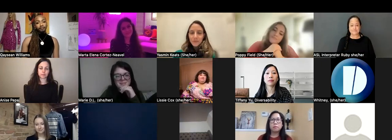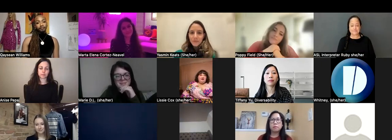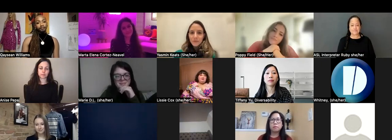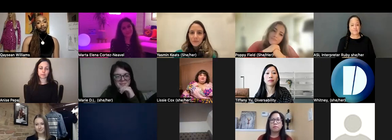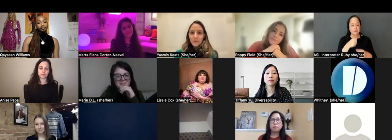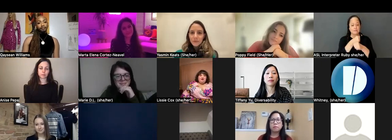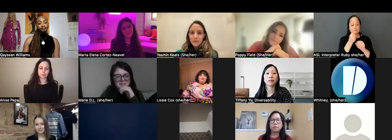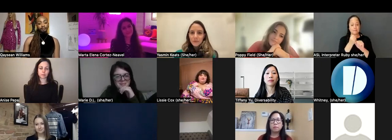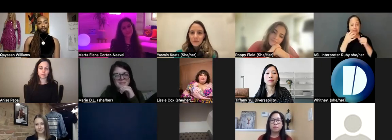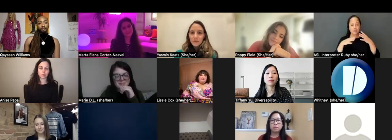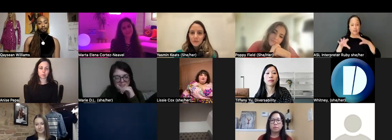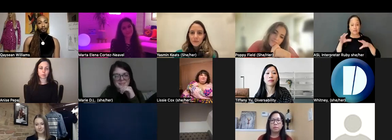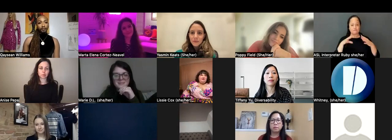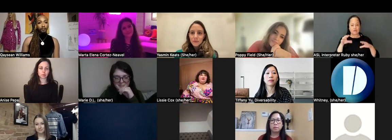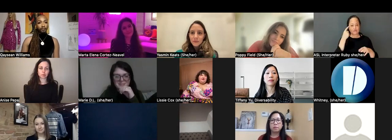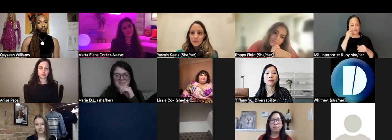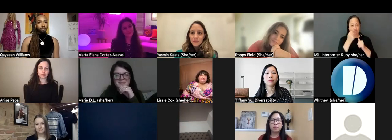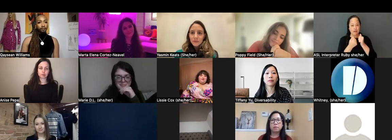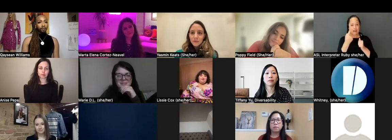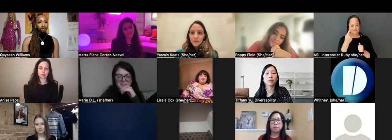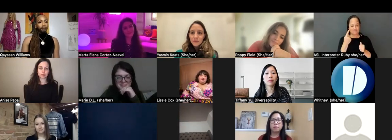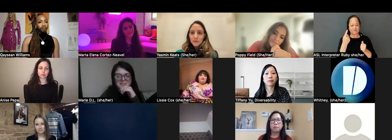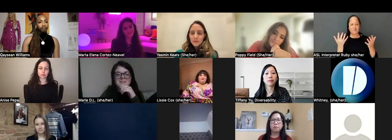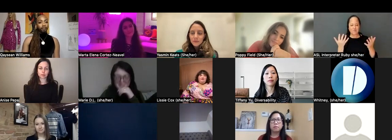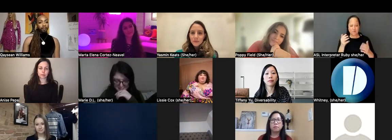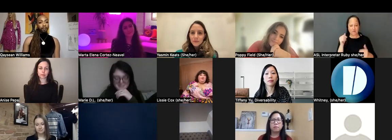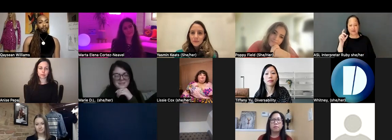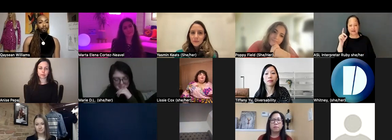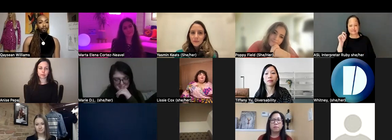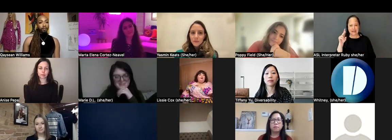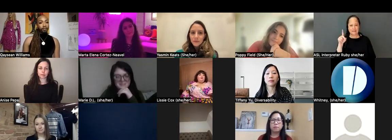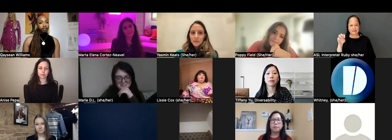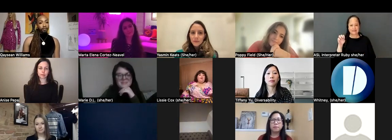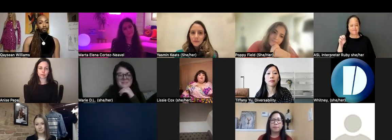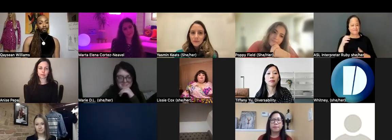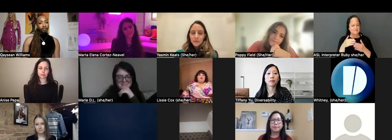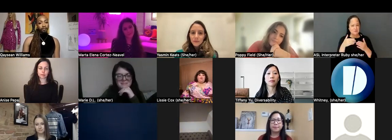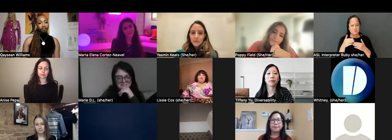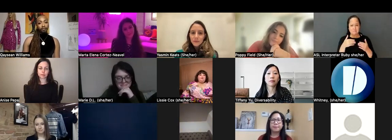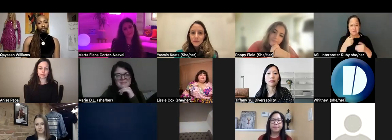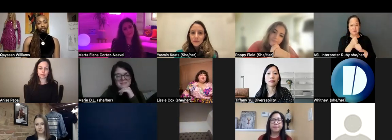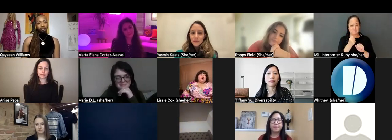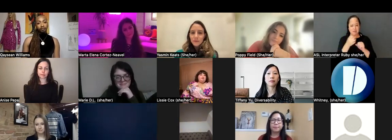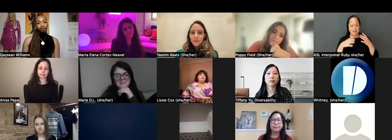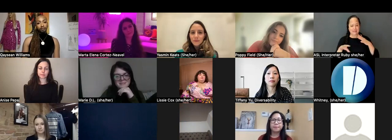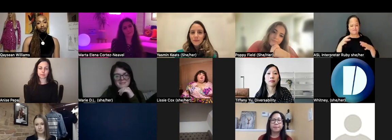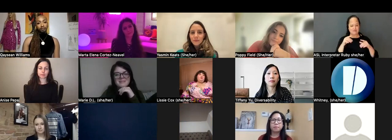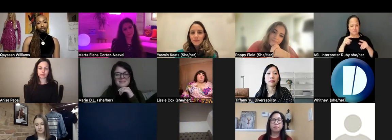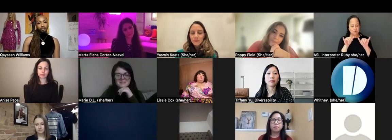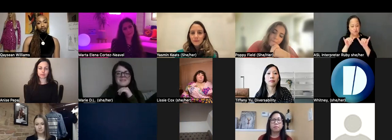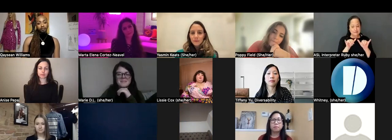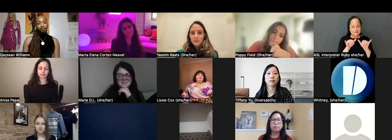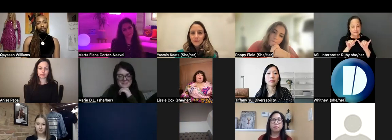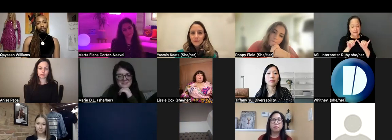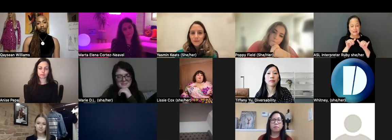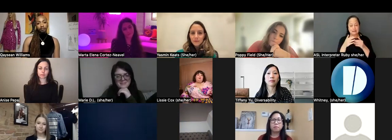making fashion for everyone is what adaptive fashion is about. It doesn't matter if it's like making fashion to the size. It doesn't matter if